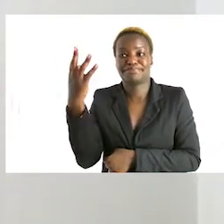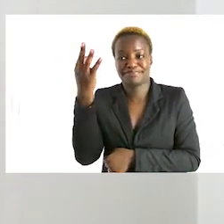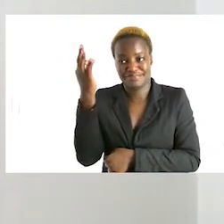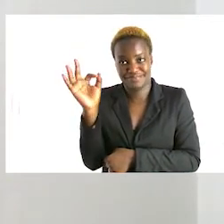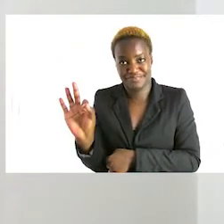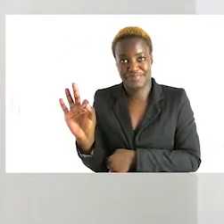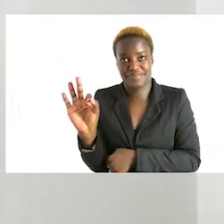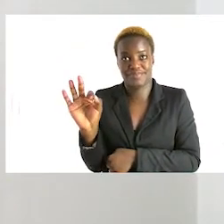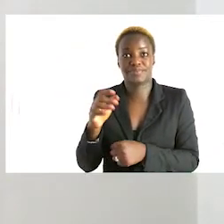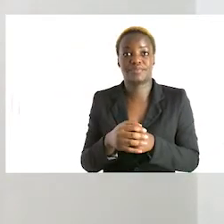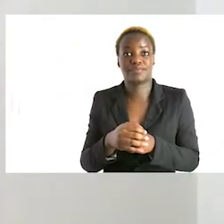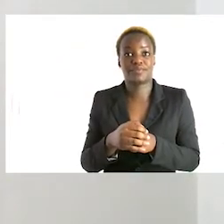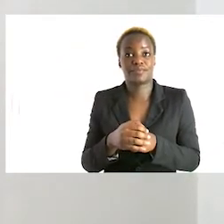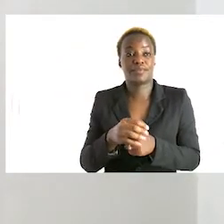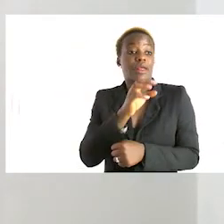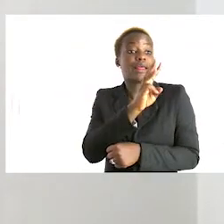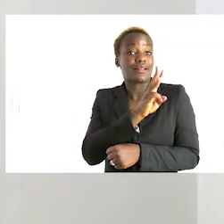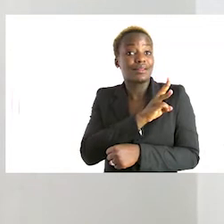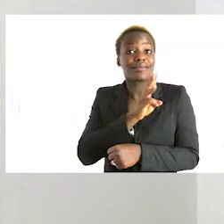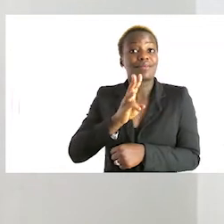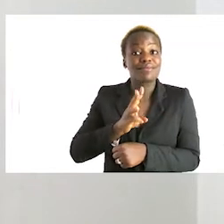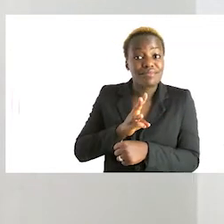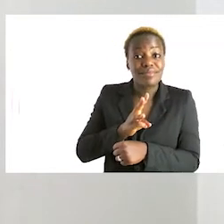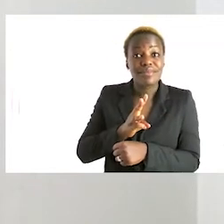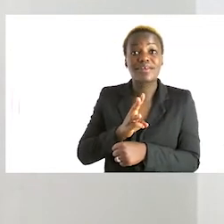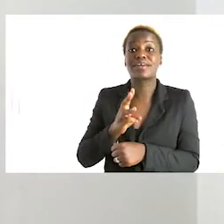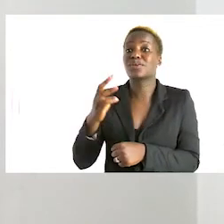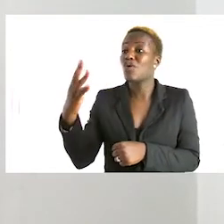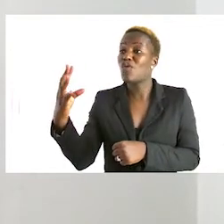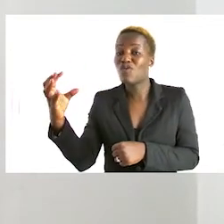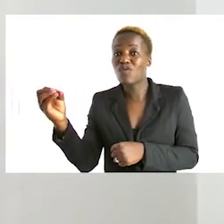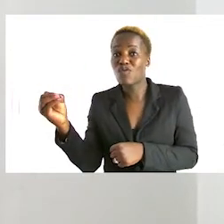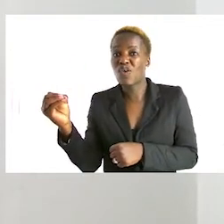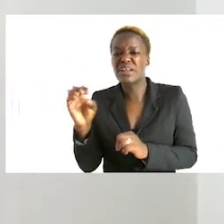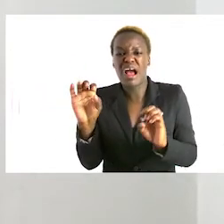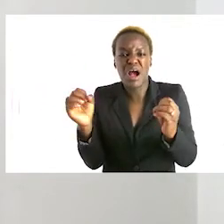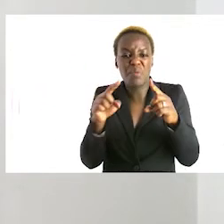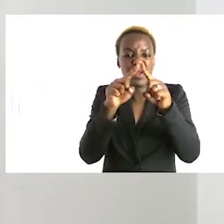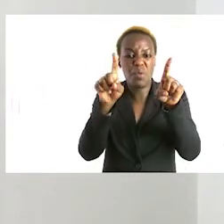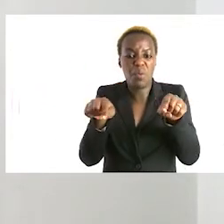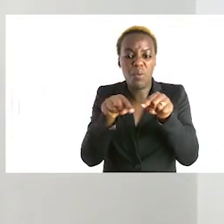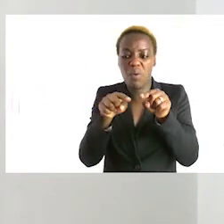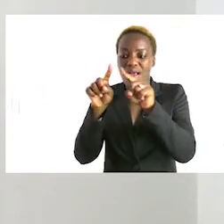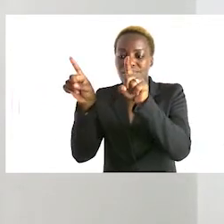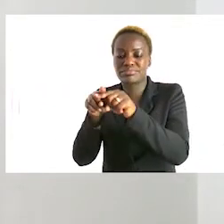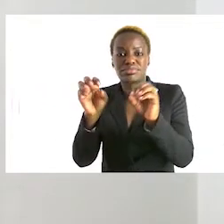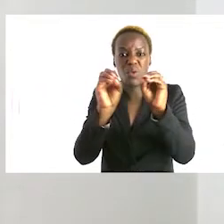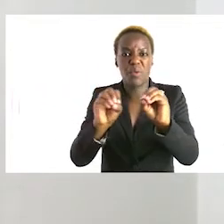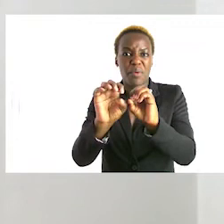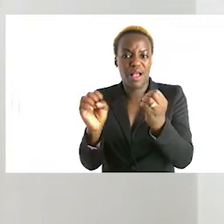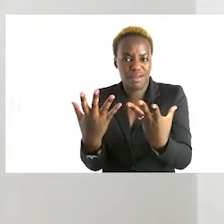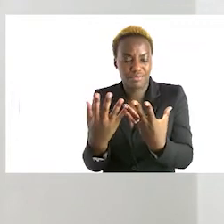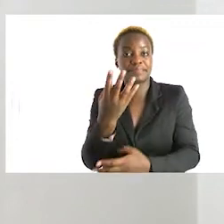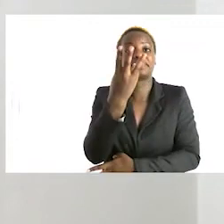29. Between 30 and 40, how many boxes are open here? 6 boxes.